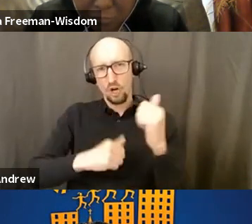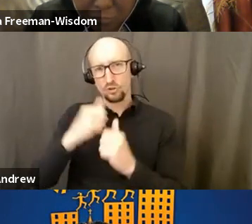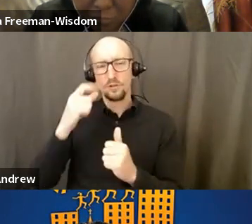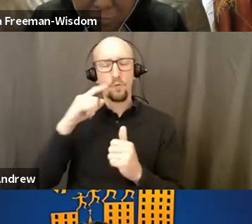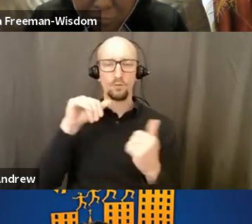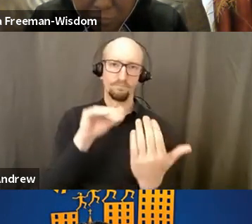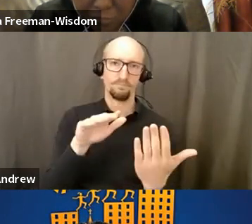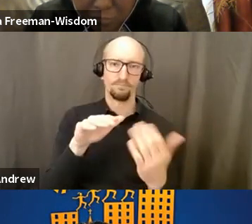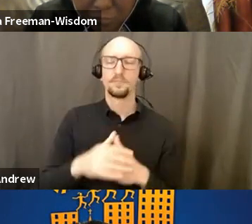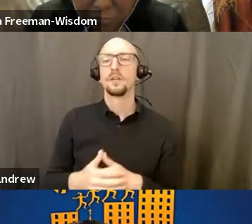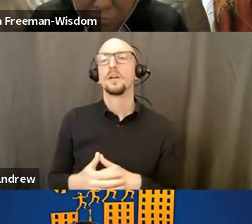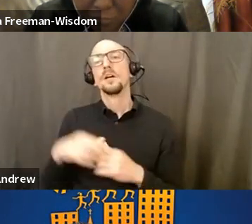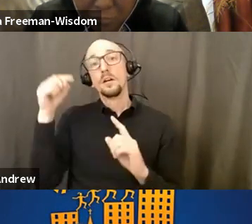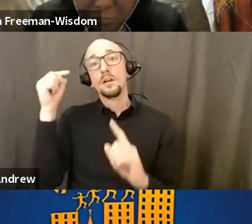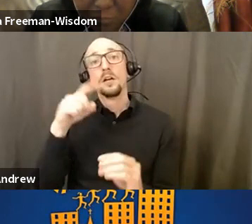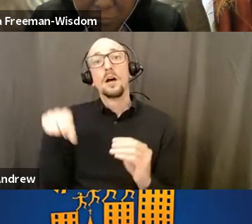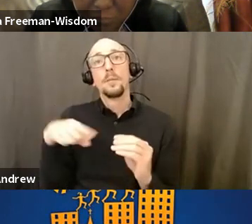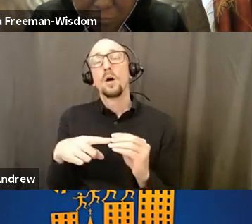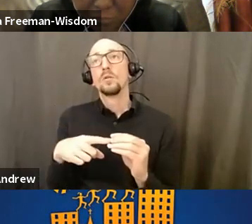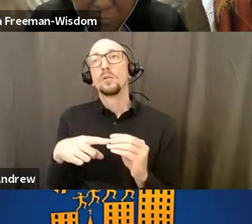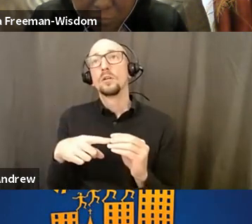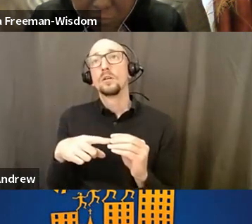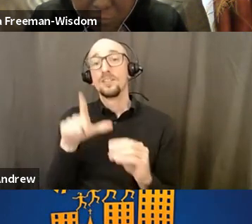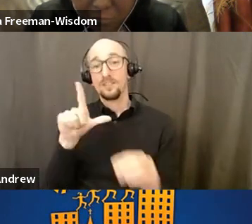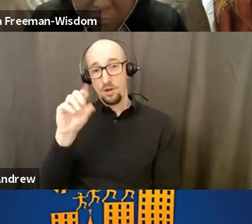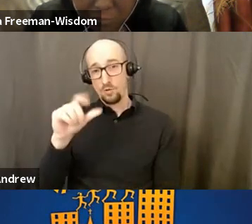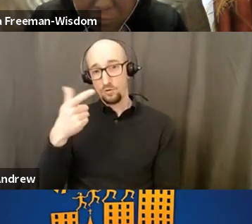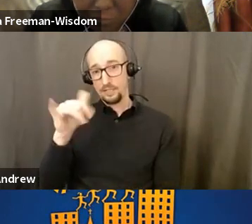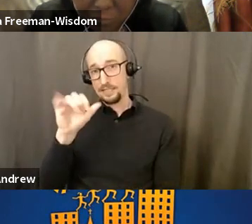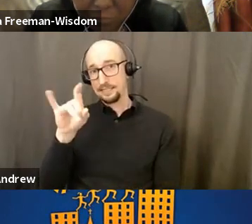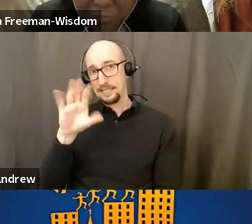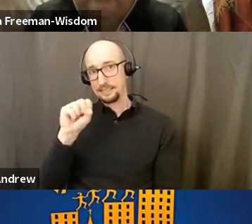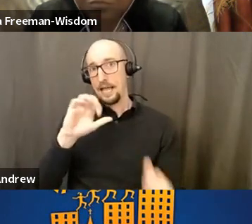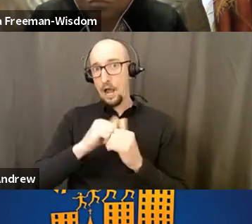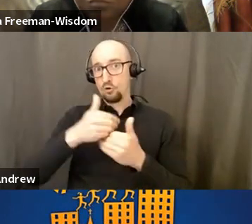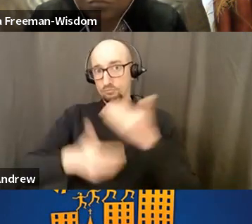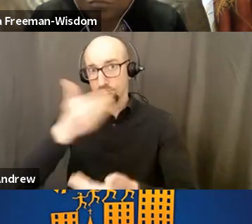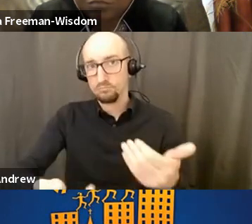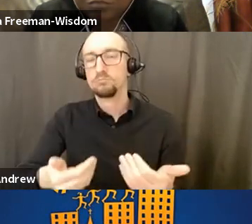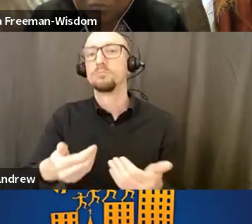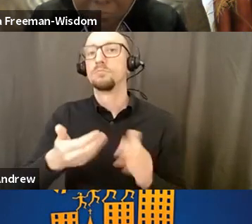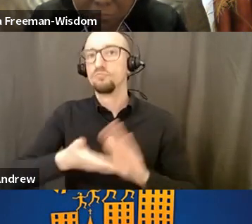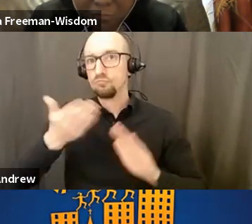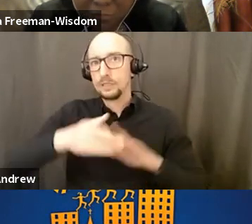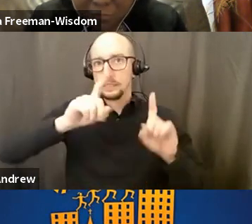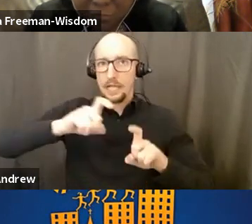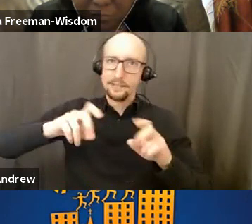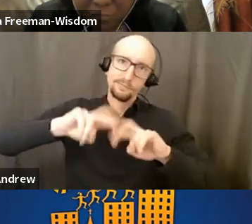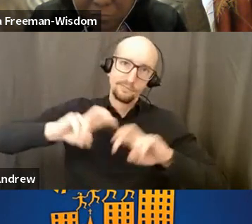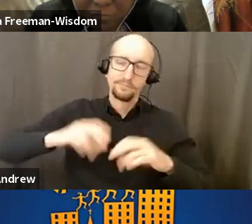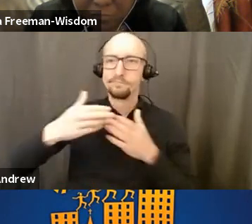with respect to the logistics, certainly if we